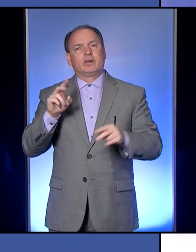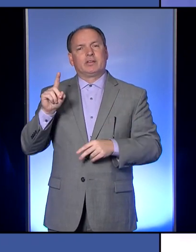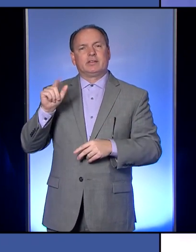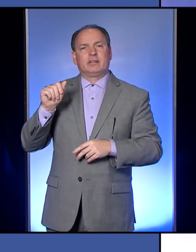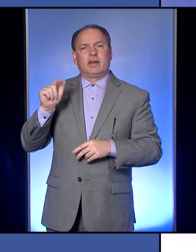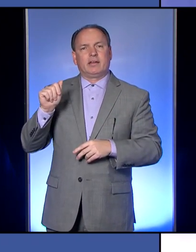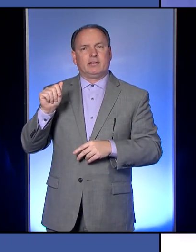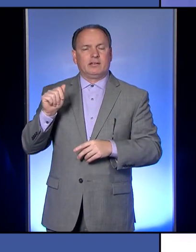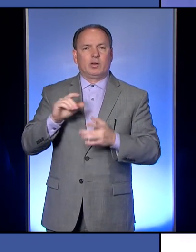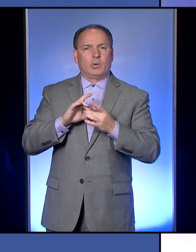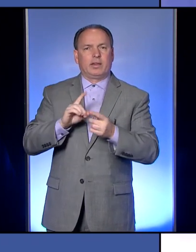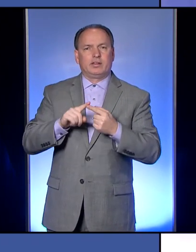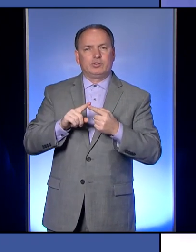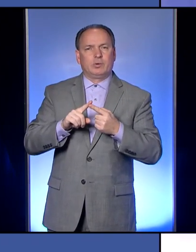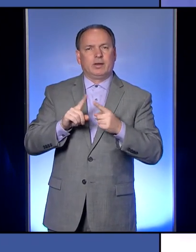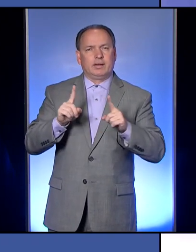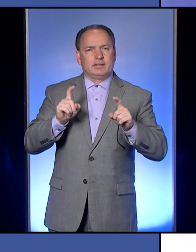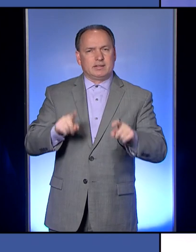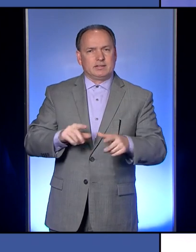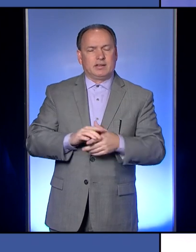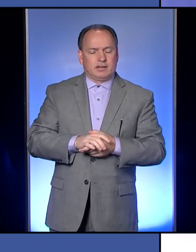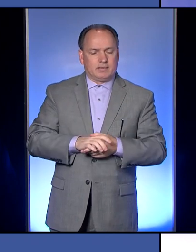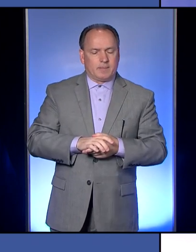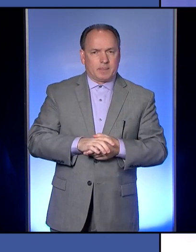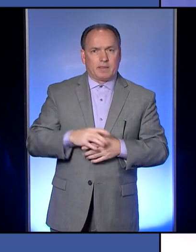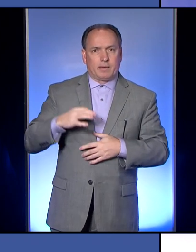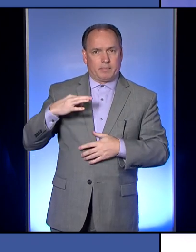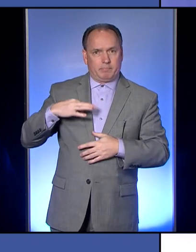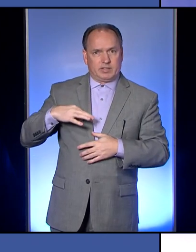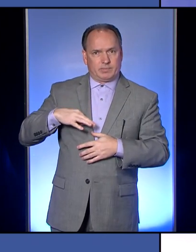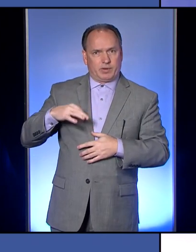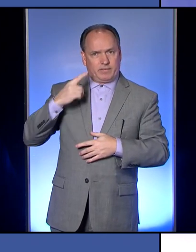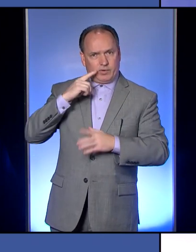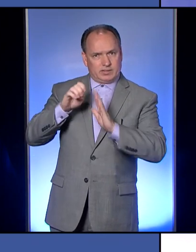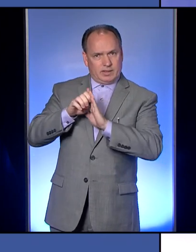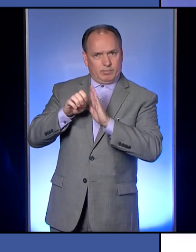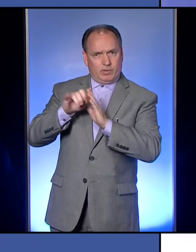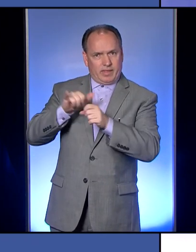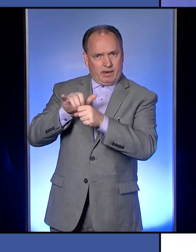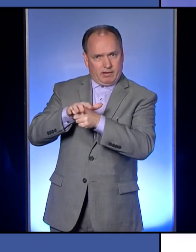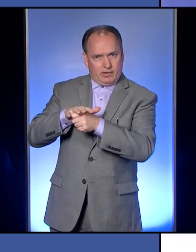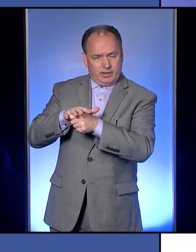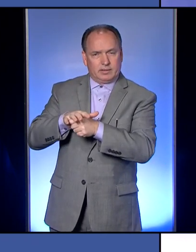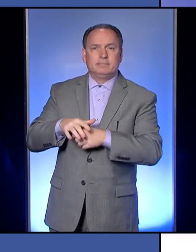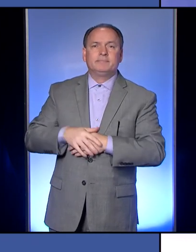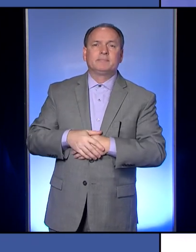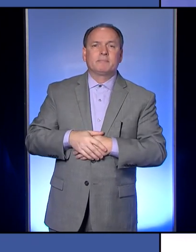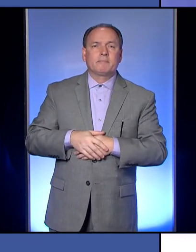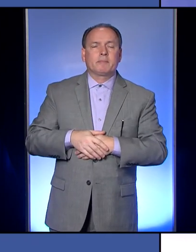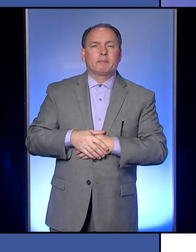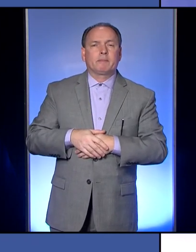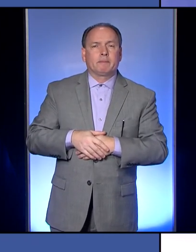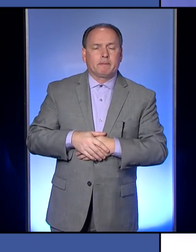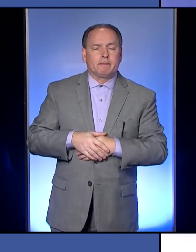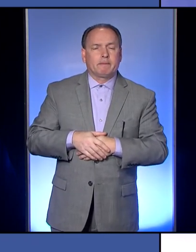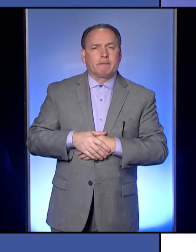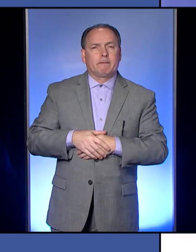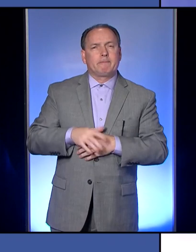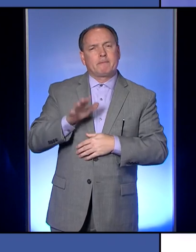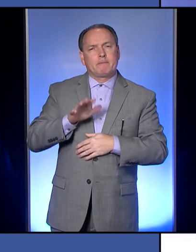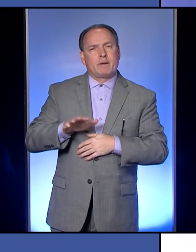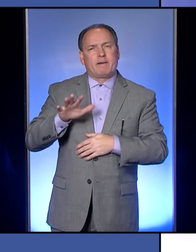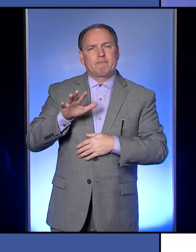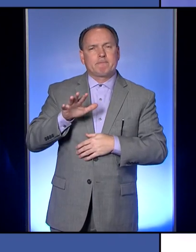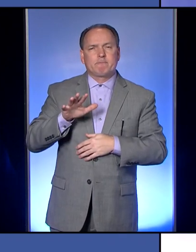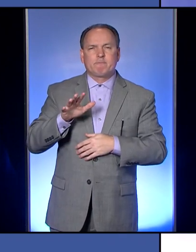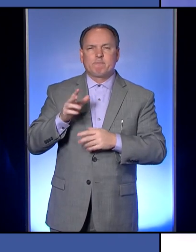this is regarding testing, in Pittsburgh, if you take the Pittsburgh metropolitan area, you know, there's like a